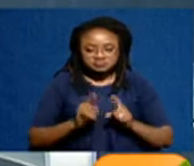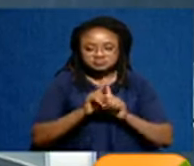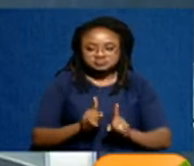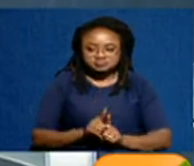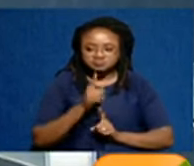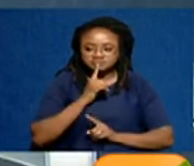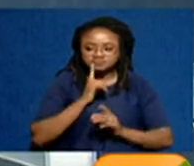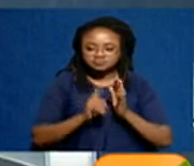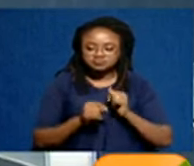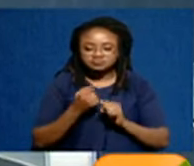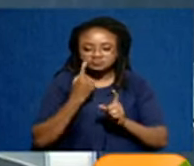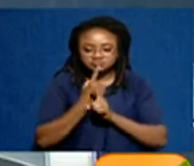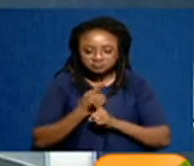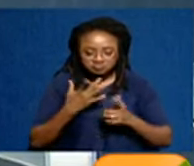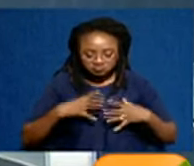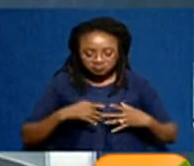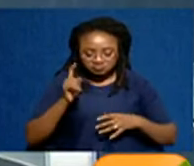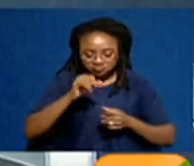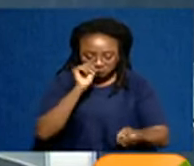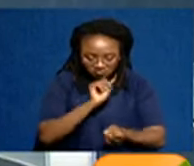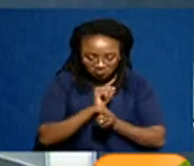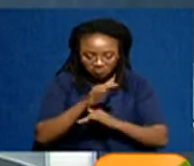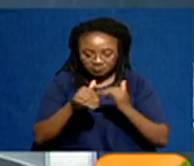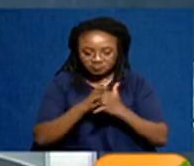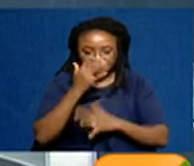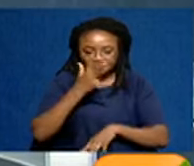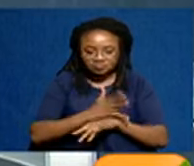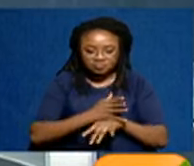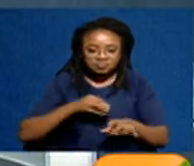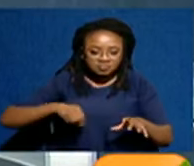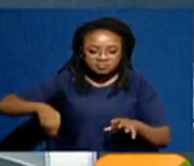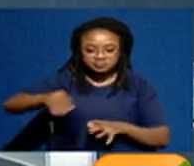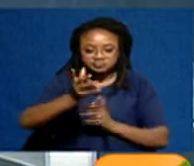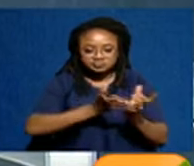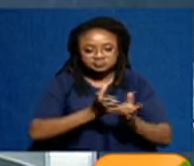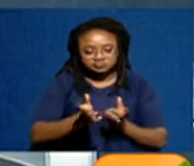reports, Ruto has called for the arrest and prosecution of all fake fertilizer dealers.